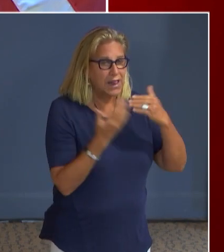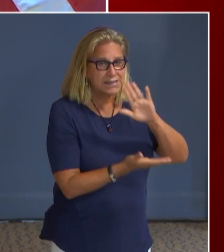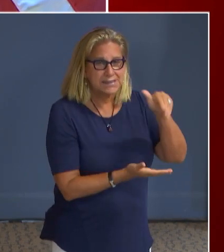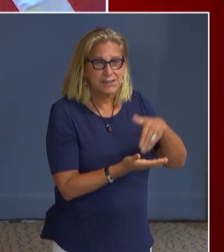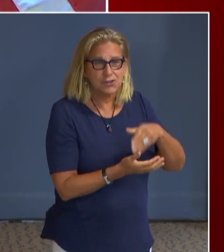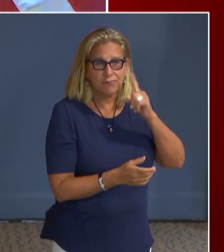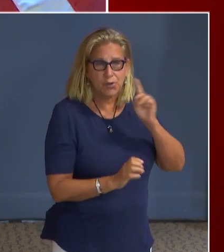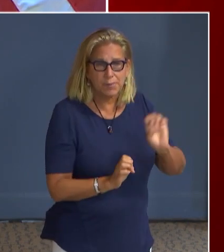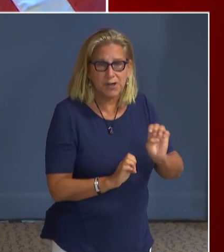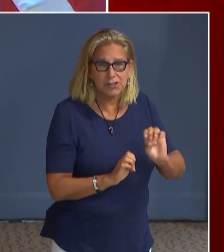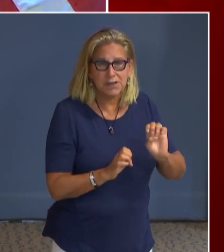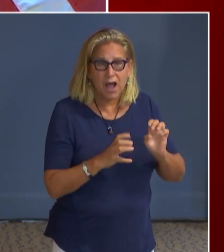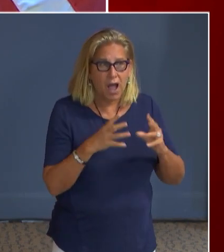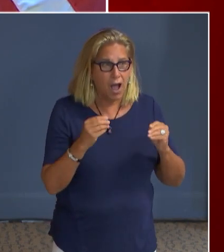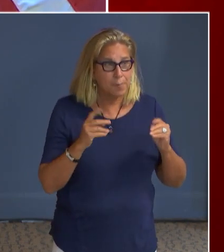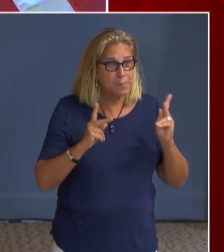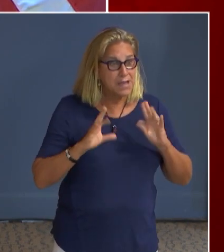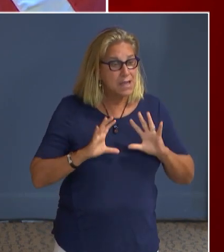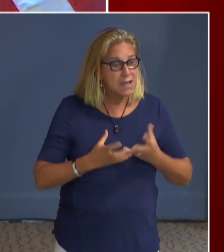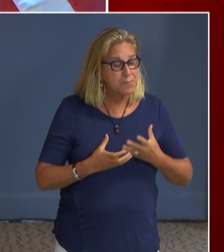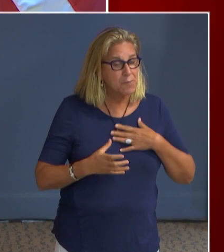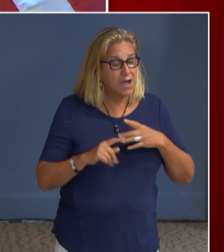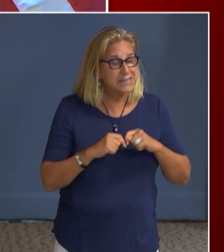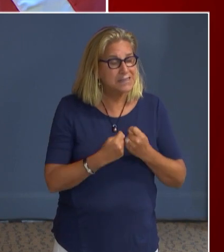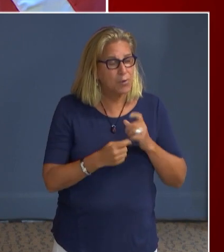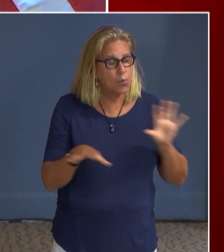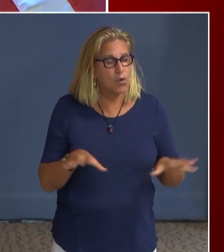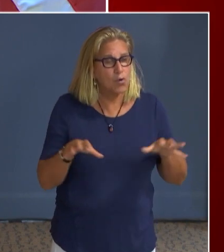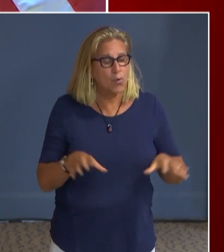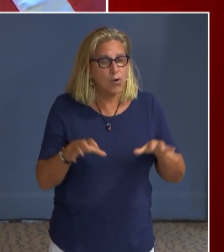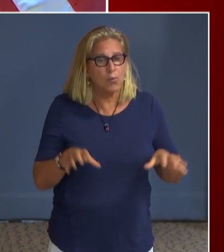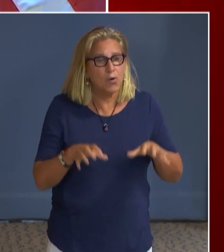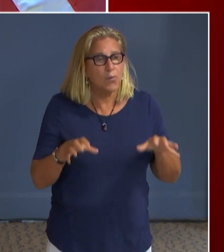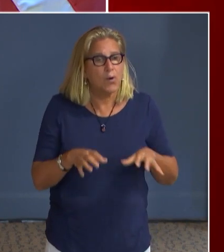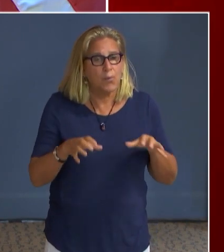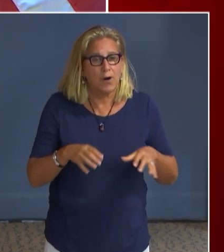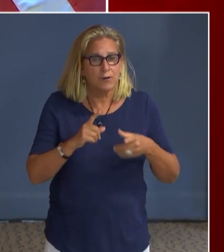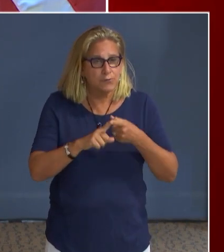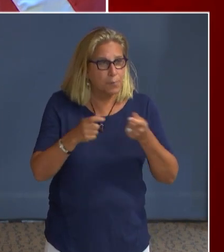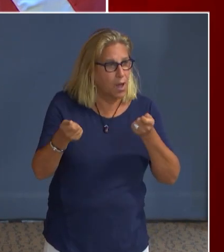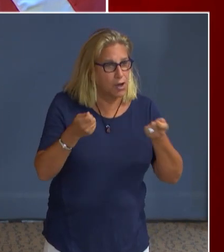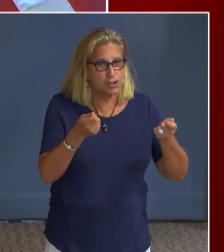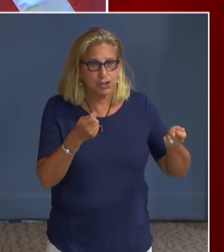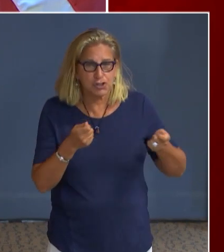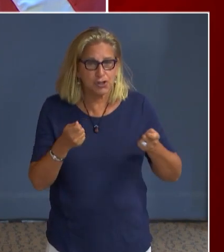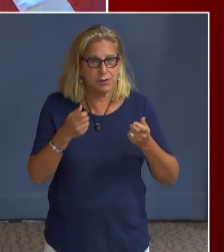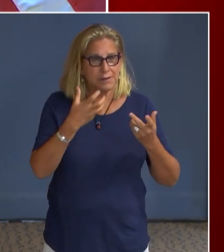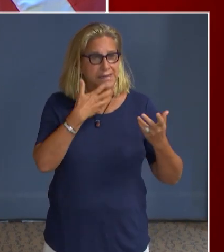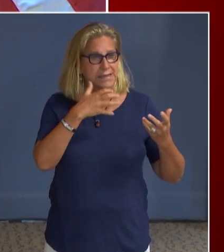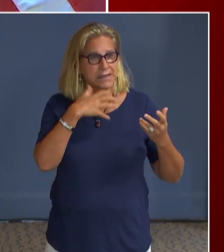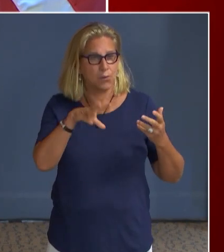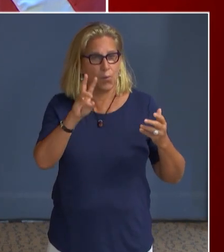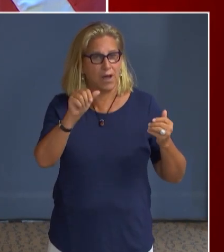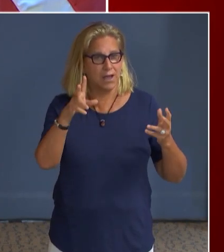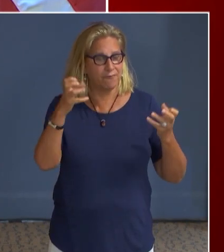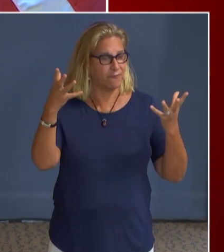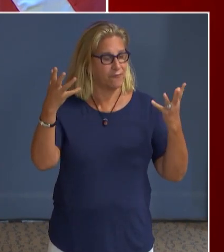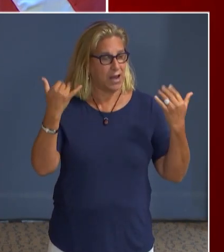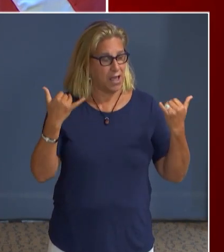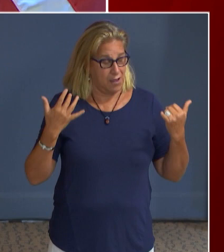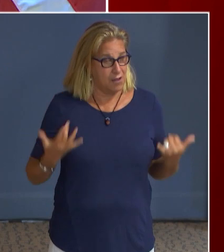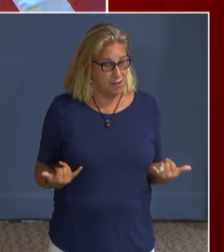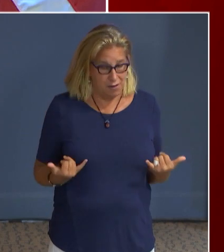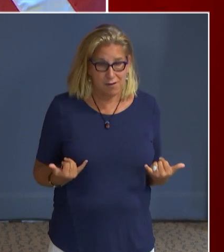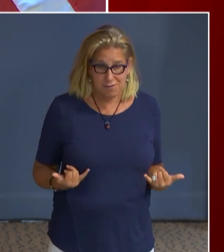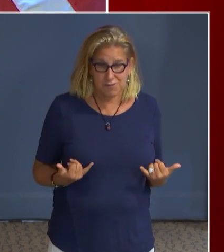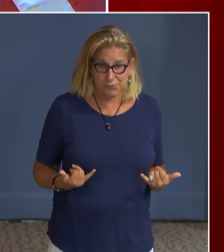kept on working. So the legislation that I am assigning today